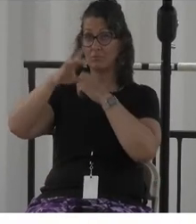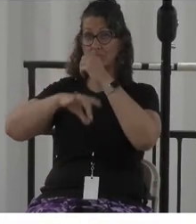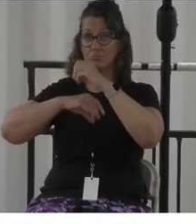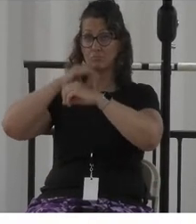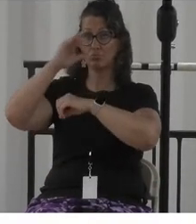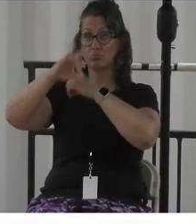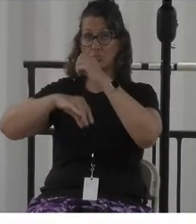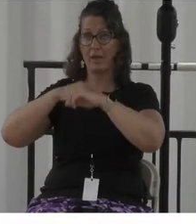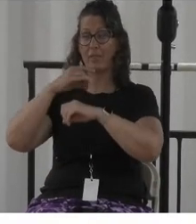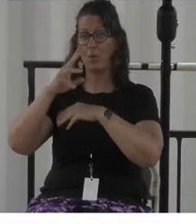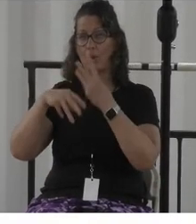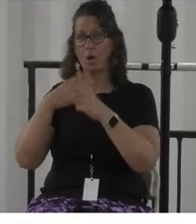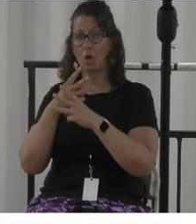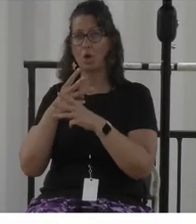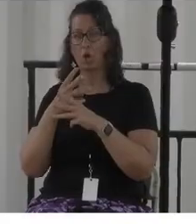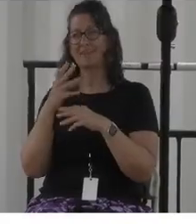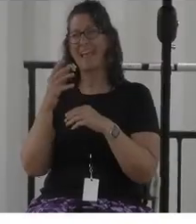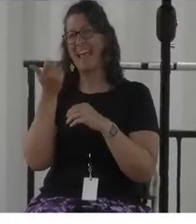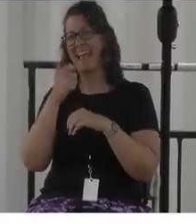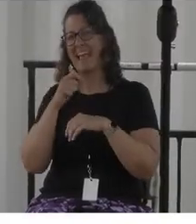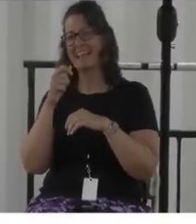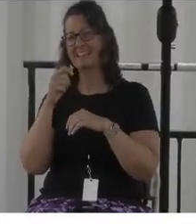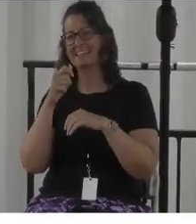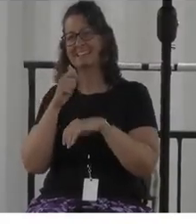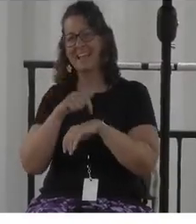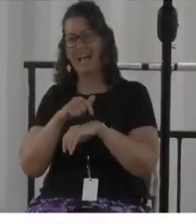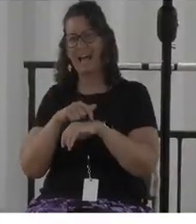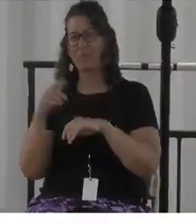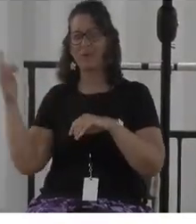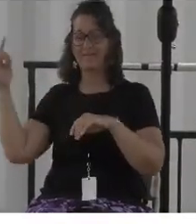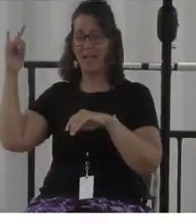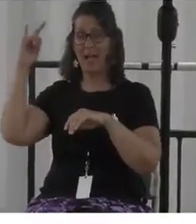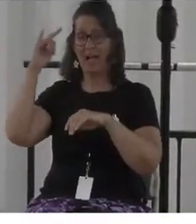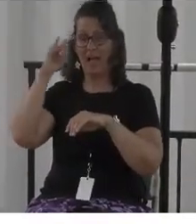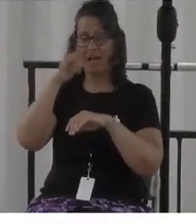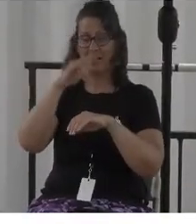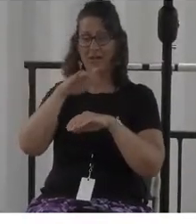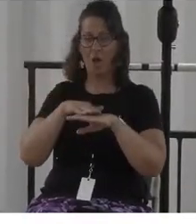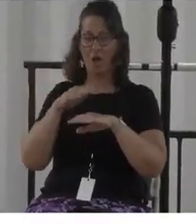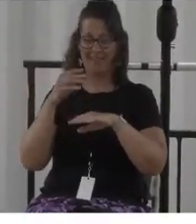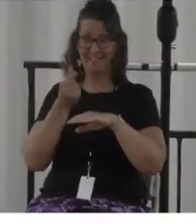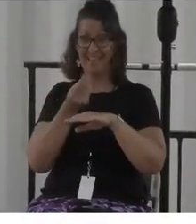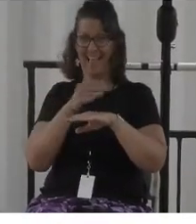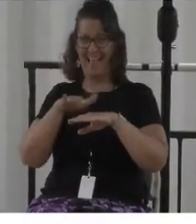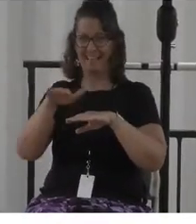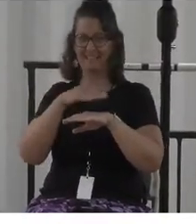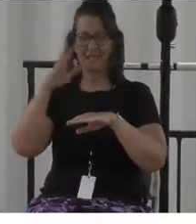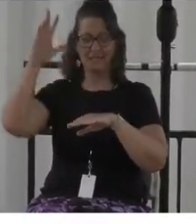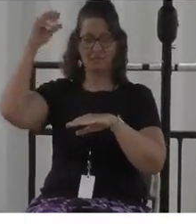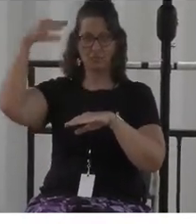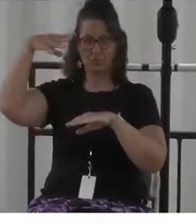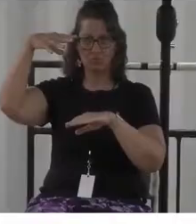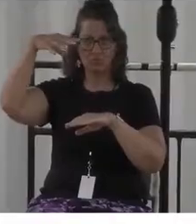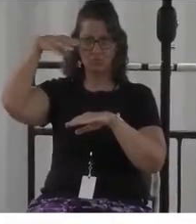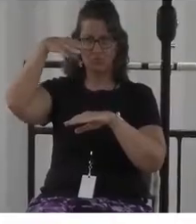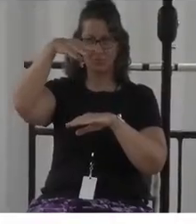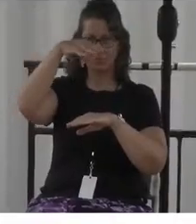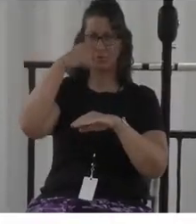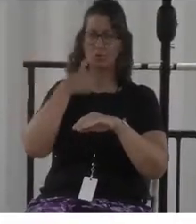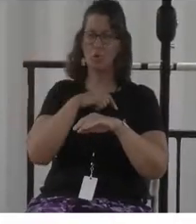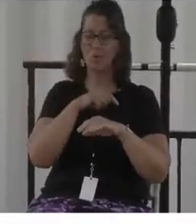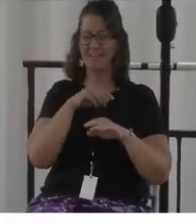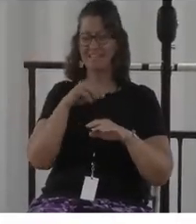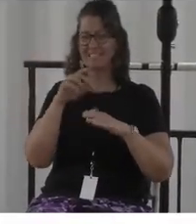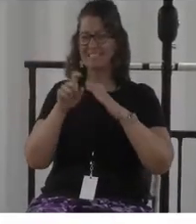scanner. So essentially, anytime we're flying over land, the satellites are on. And so we're collecting this daily scan of the entire landmass